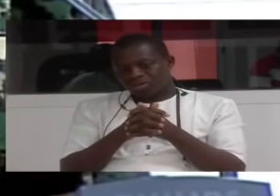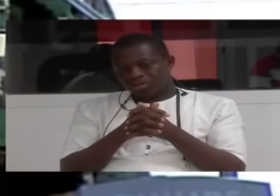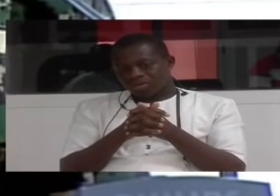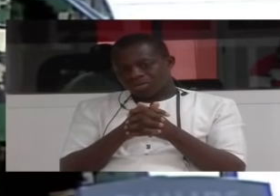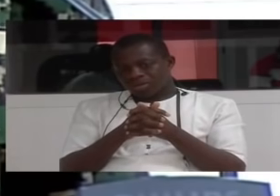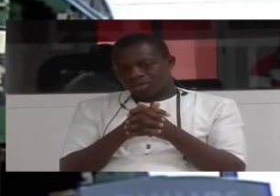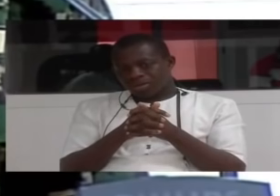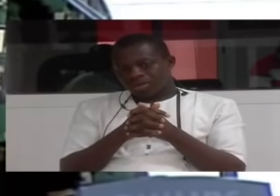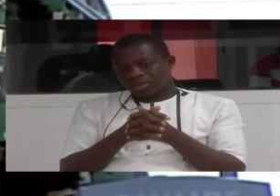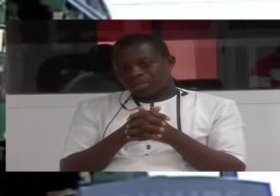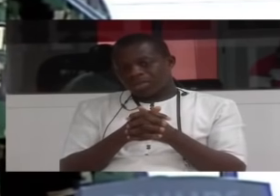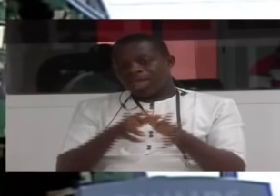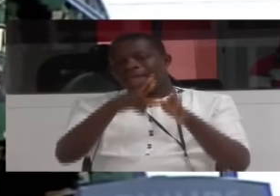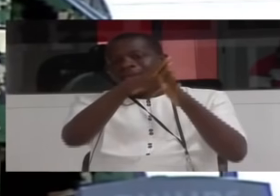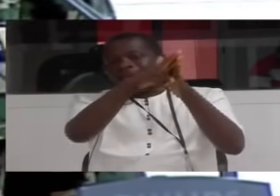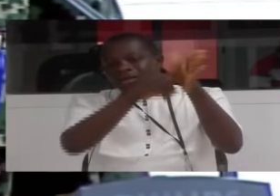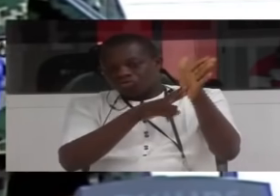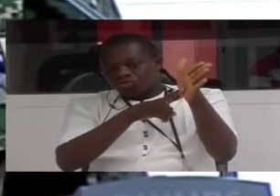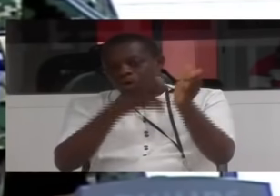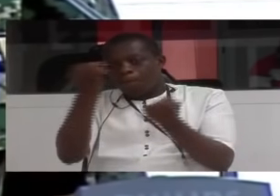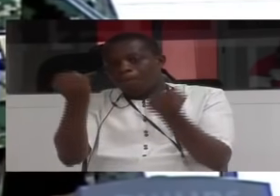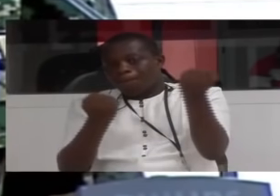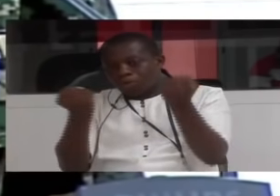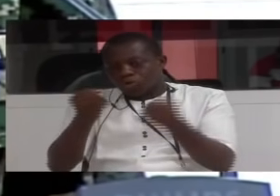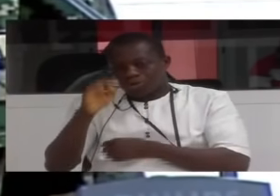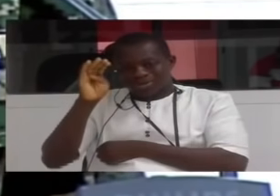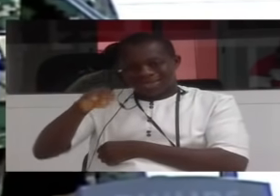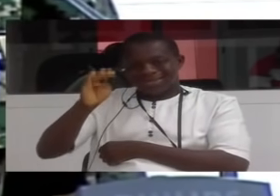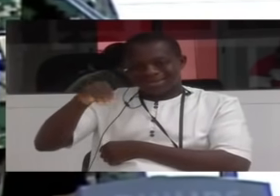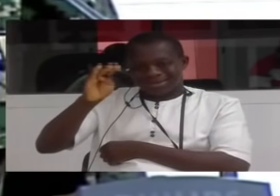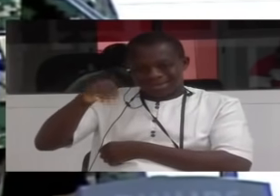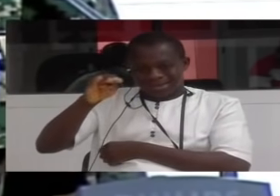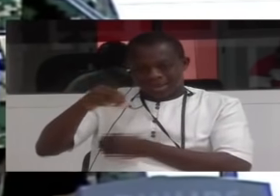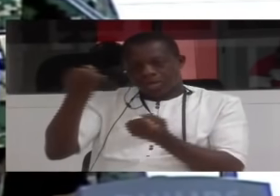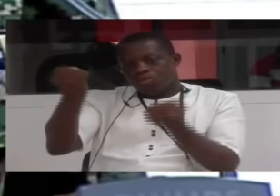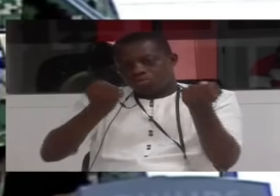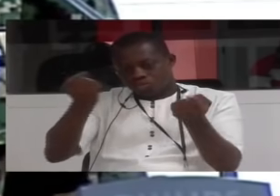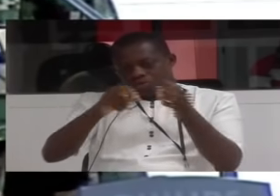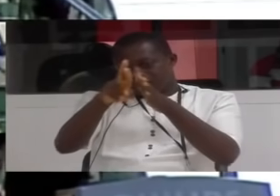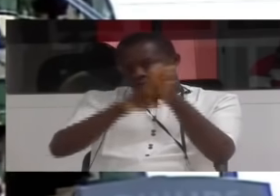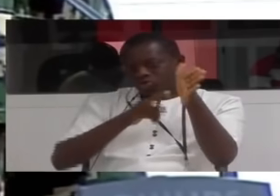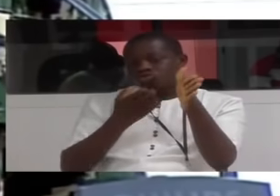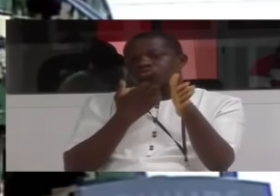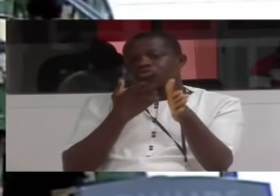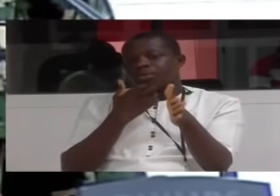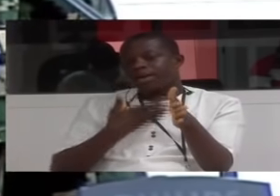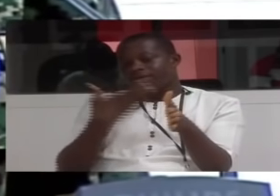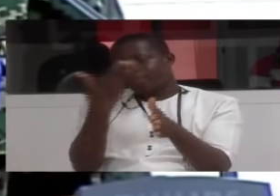registration moto taxi mo fa mo nekon ci kayit bi. On the paper was the registration number of a taxi